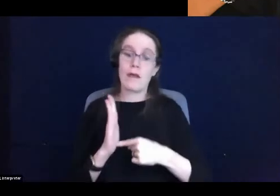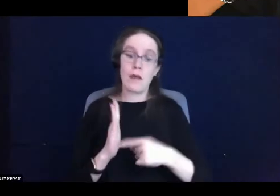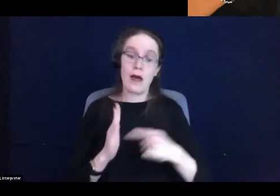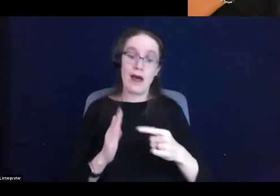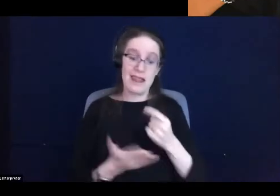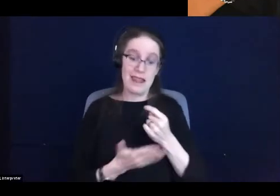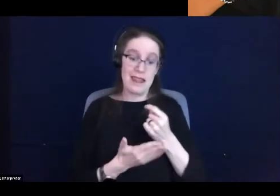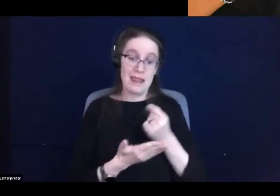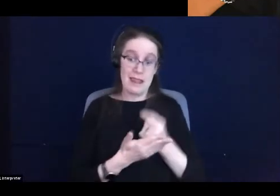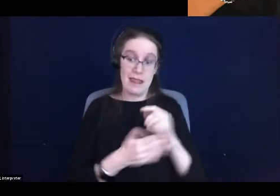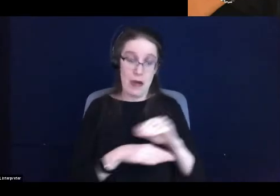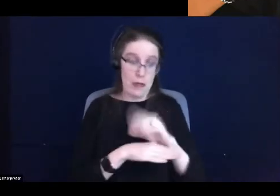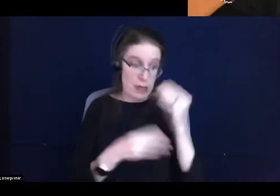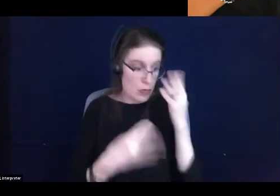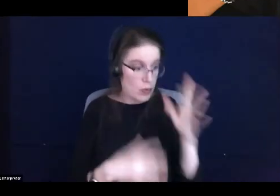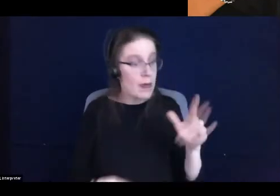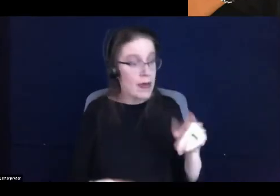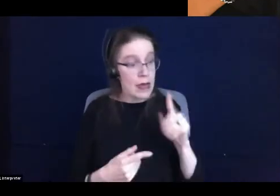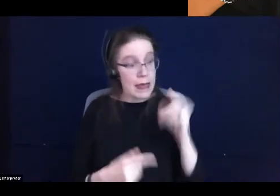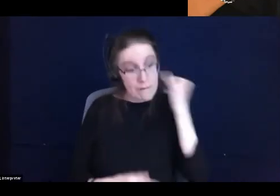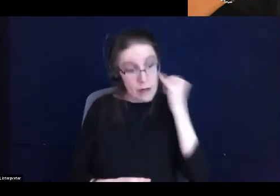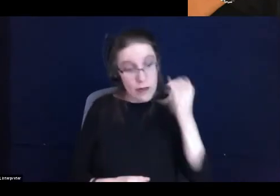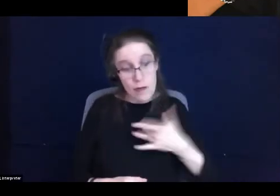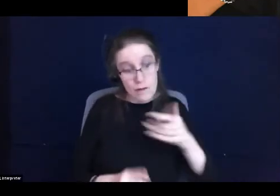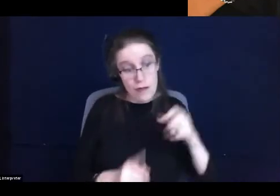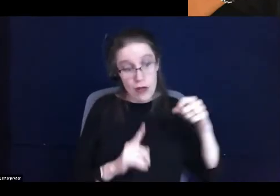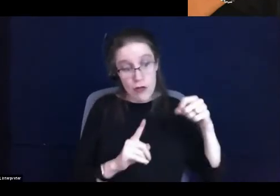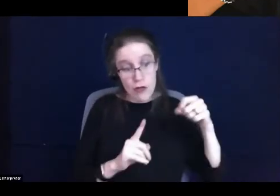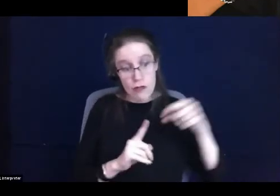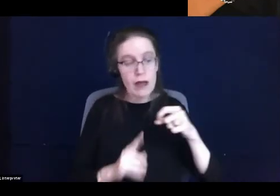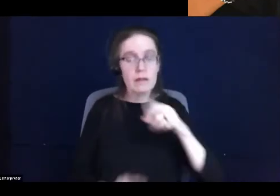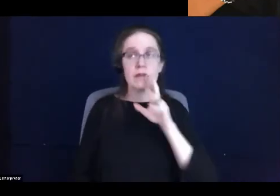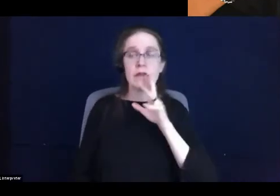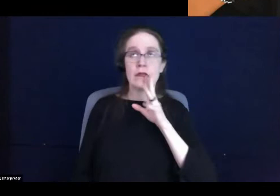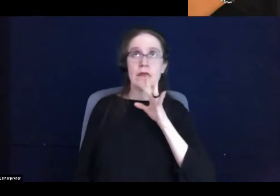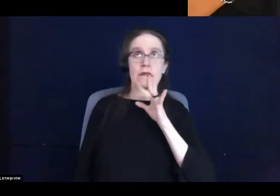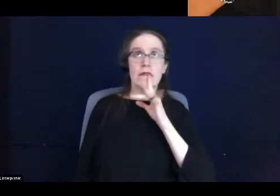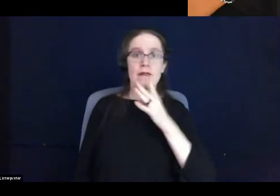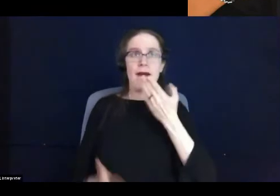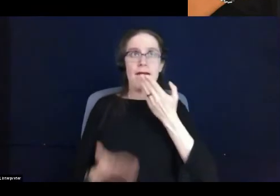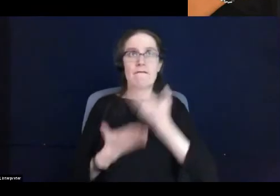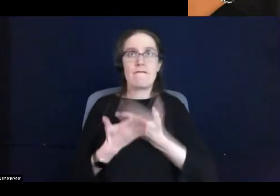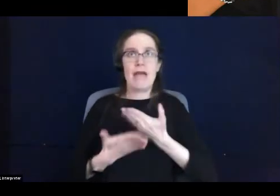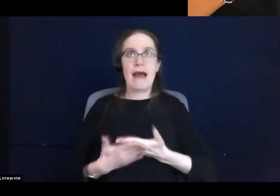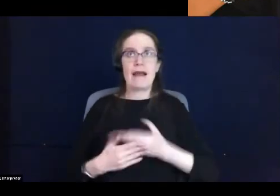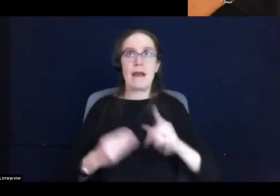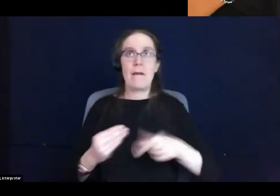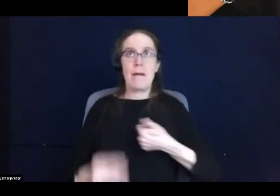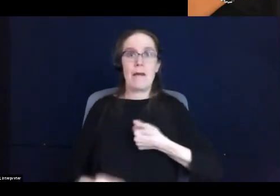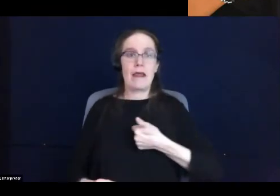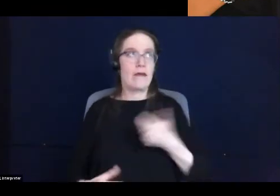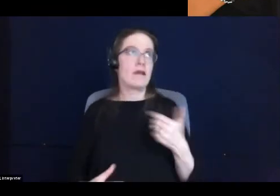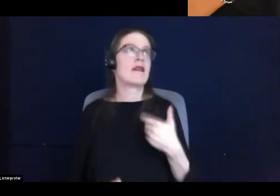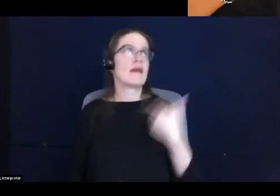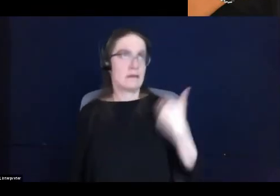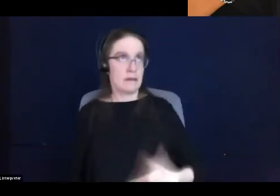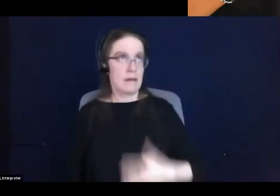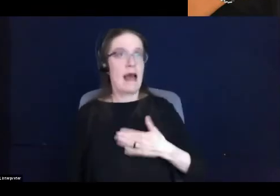triggered, to start listing out verbally some facts they know about themselves. So it could be like, my name is Lachey